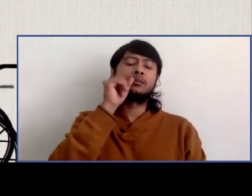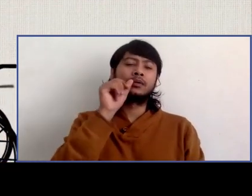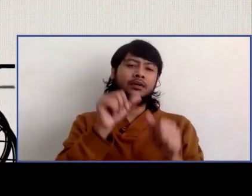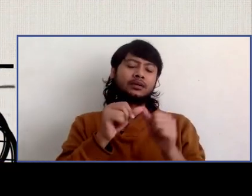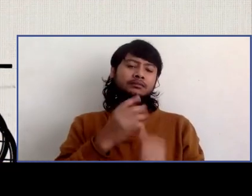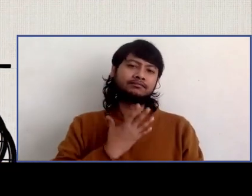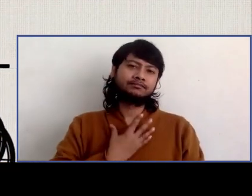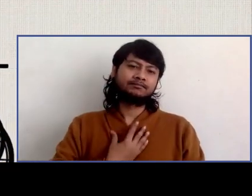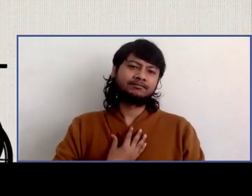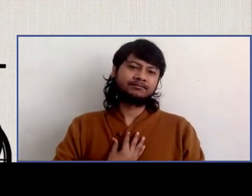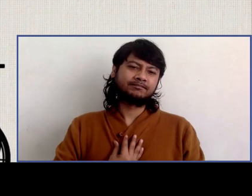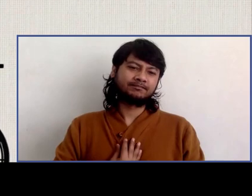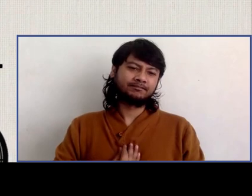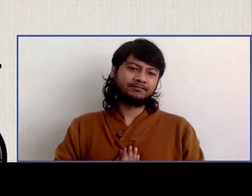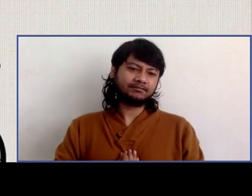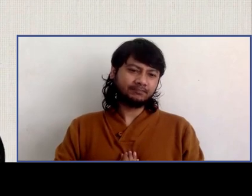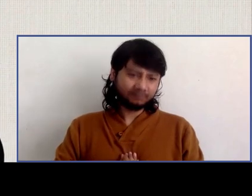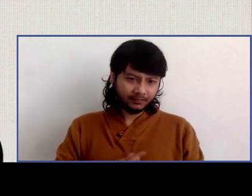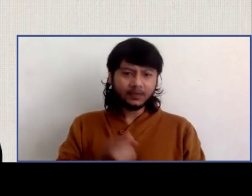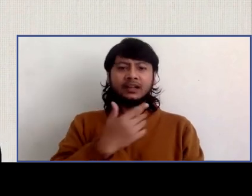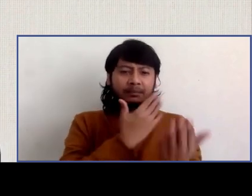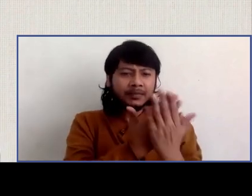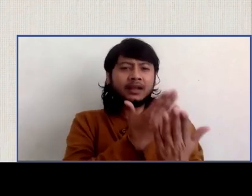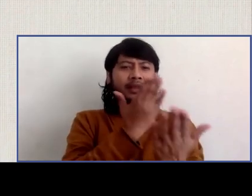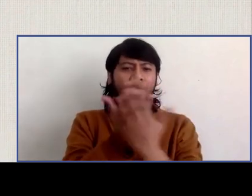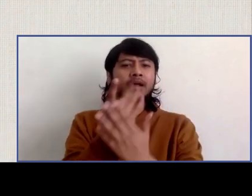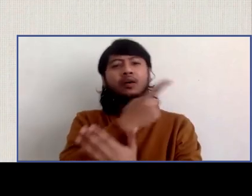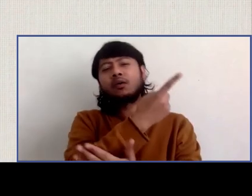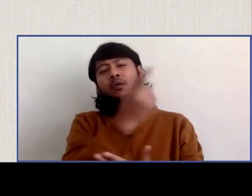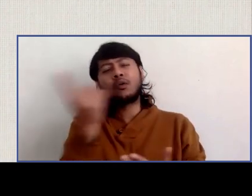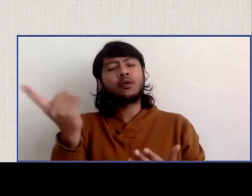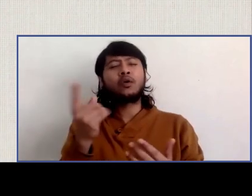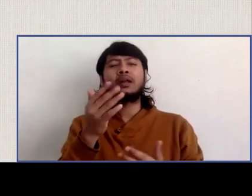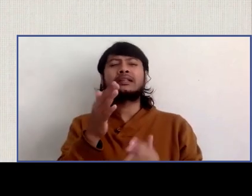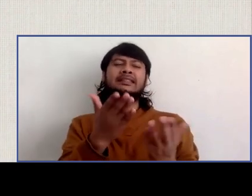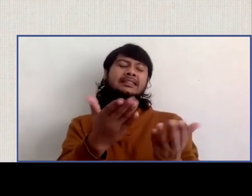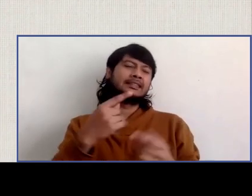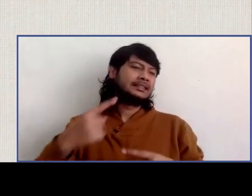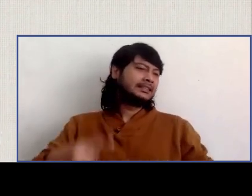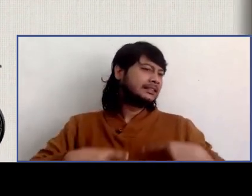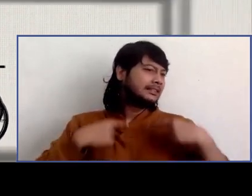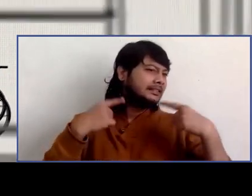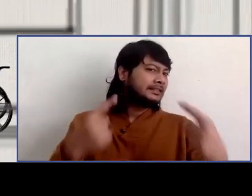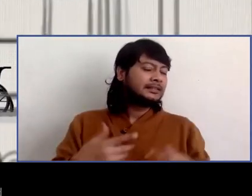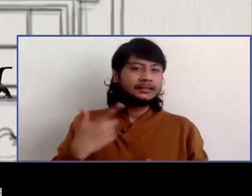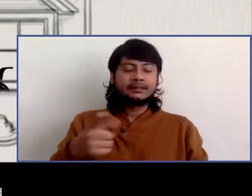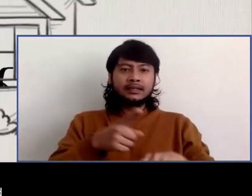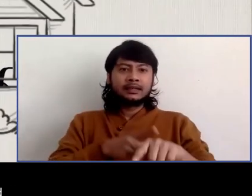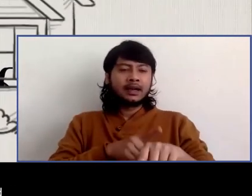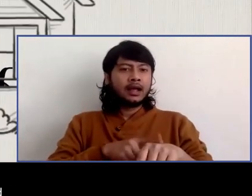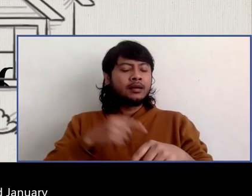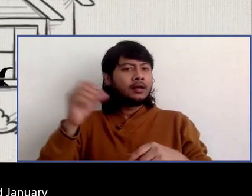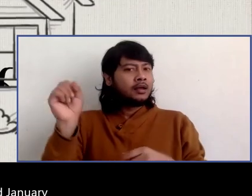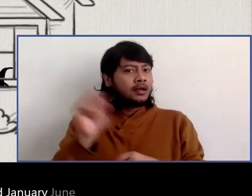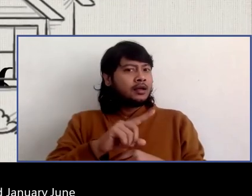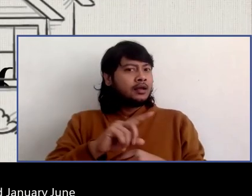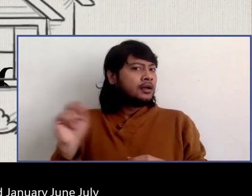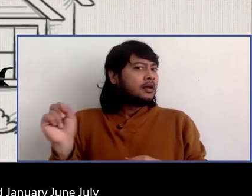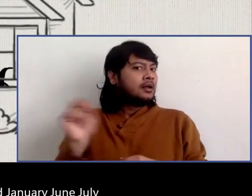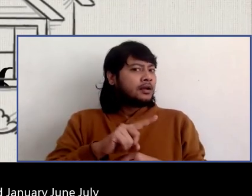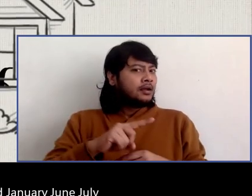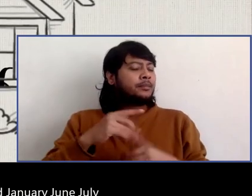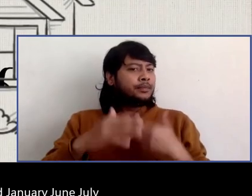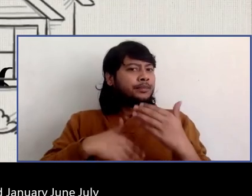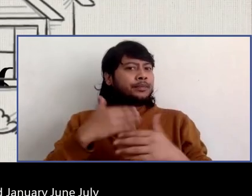And wherever he applied, they gave the same reason about it. Months passed, January, June, July, December.